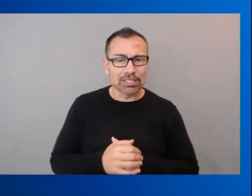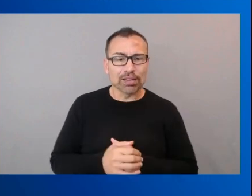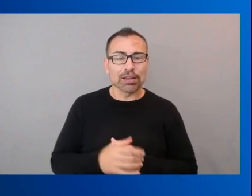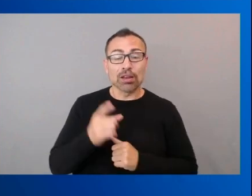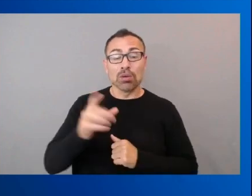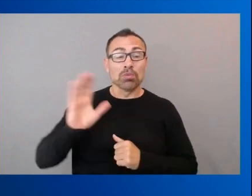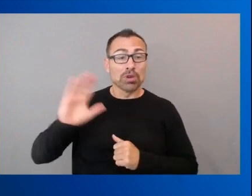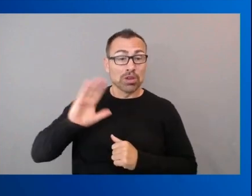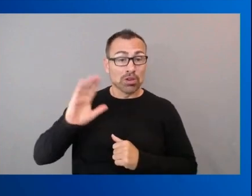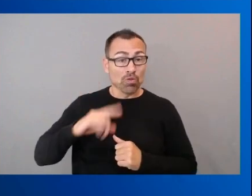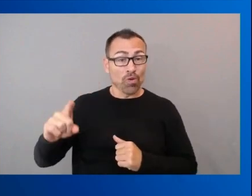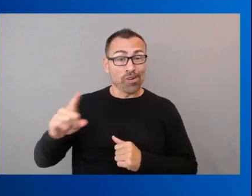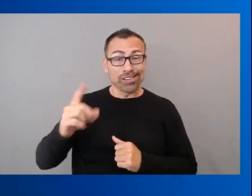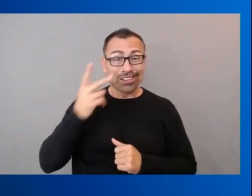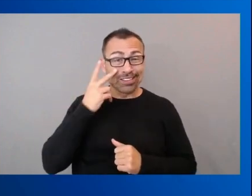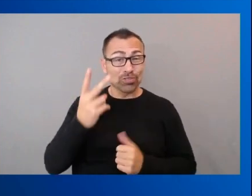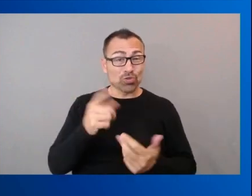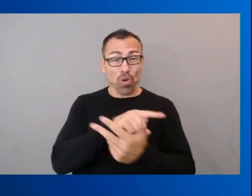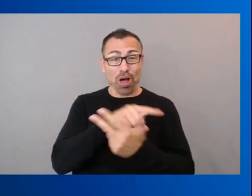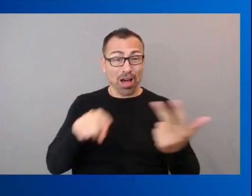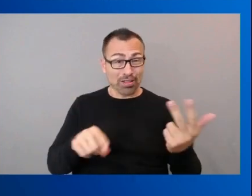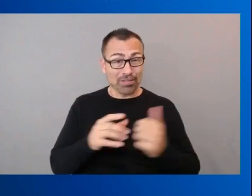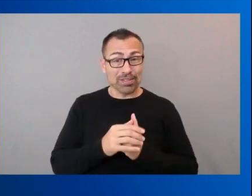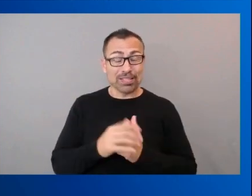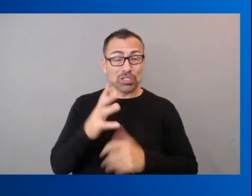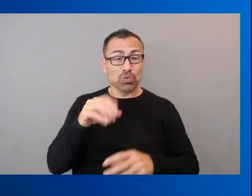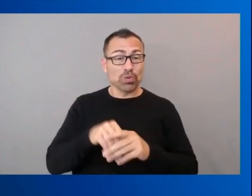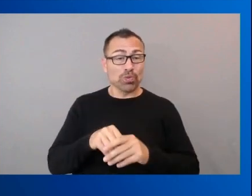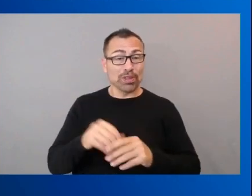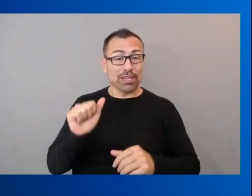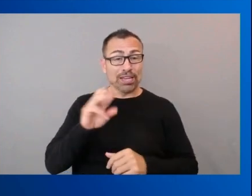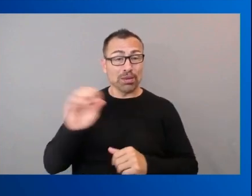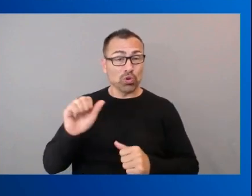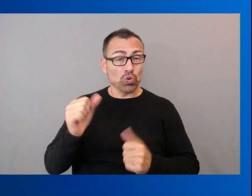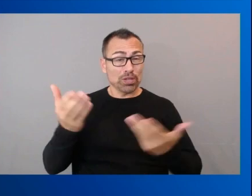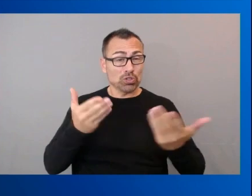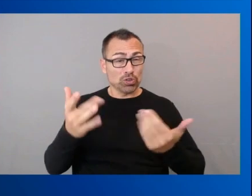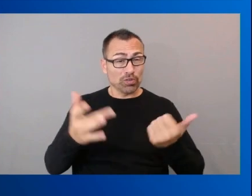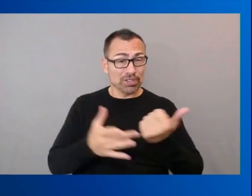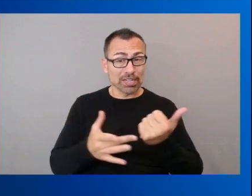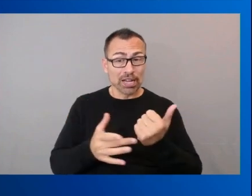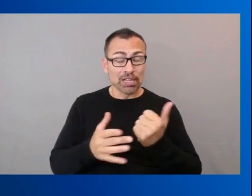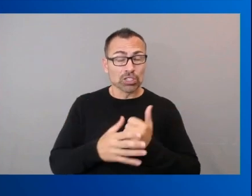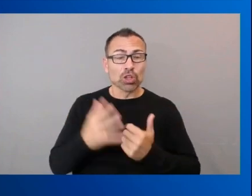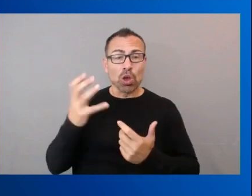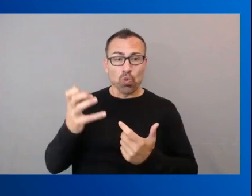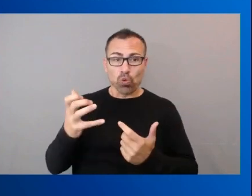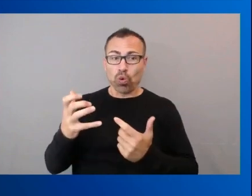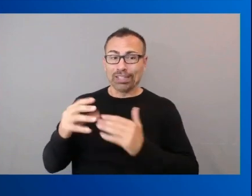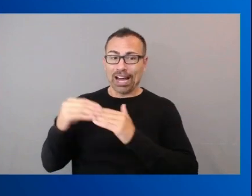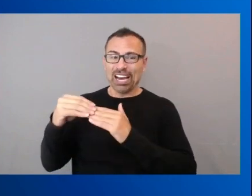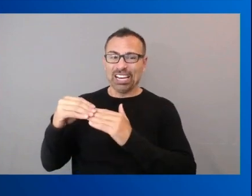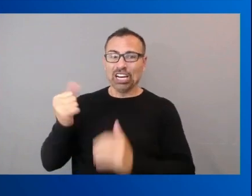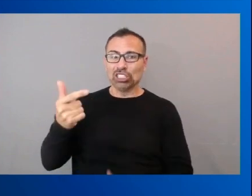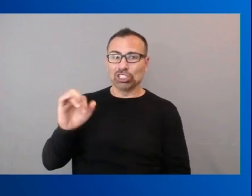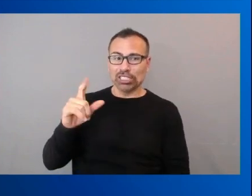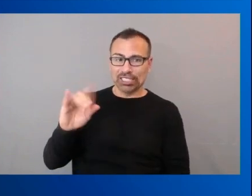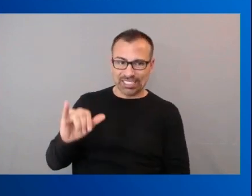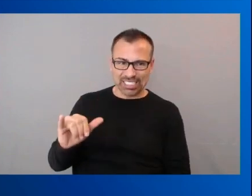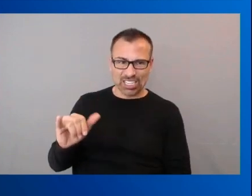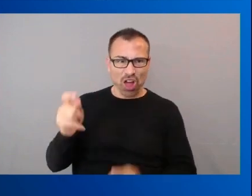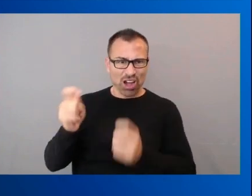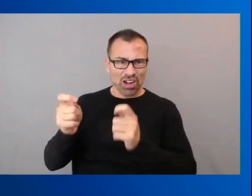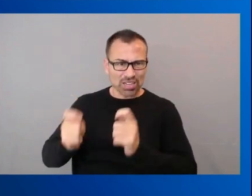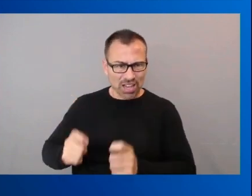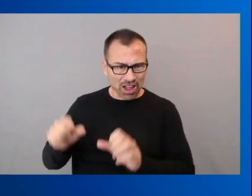architectures on AWS in serverless technology, and the agility is just through the roof. This is why I'm so fascinated by event architectures, because